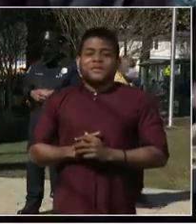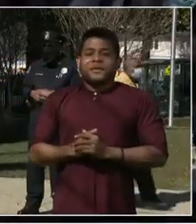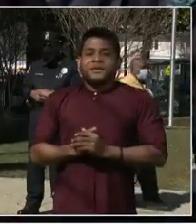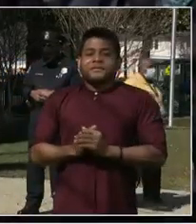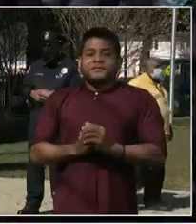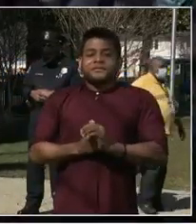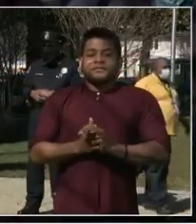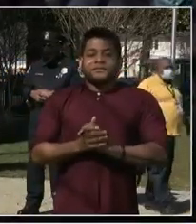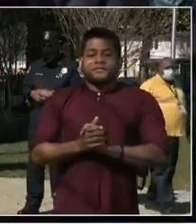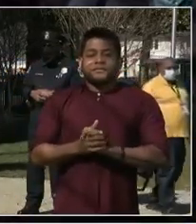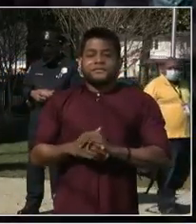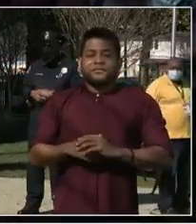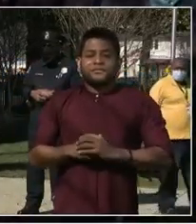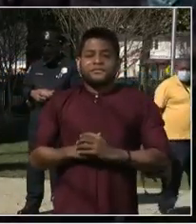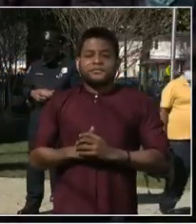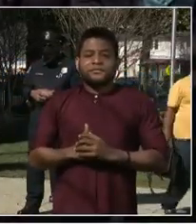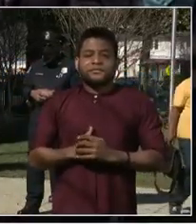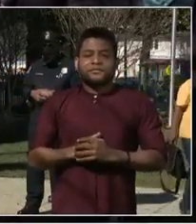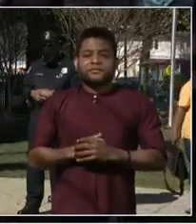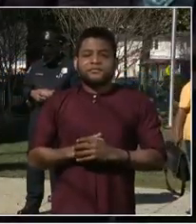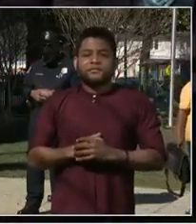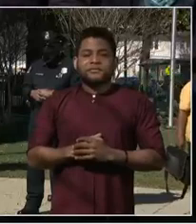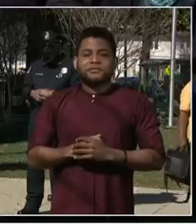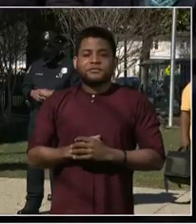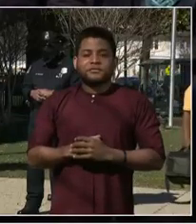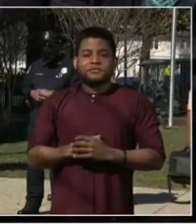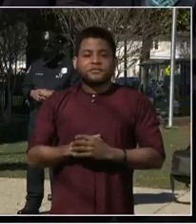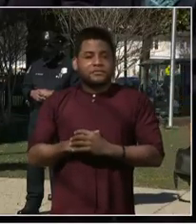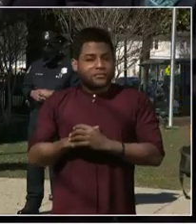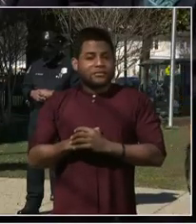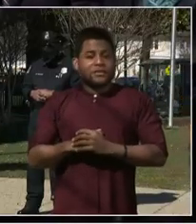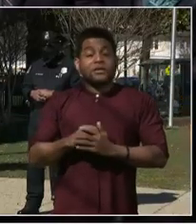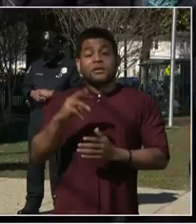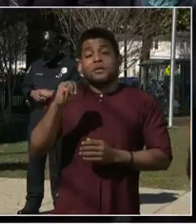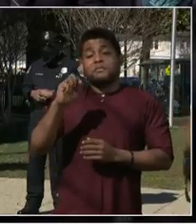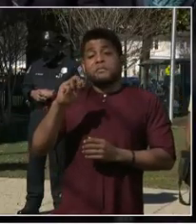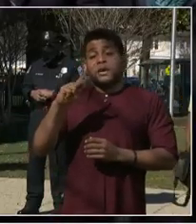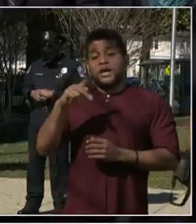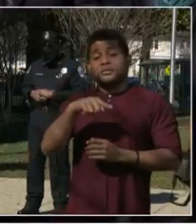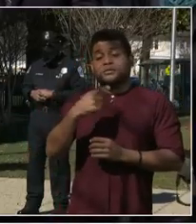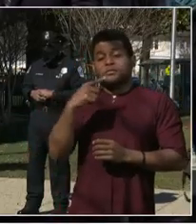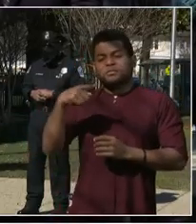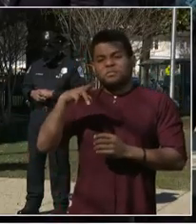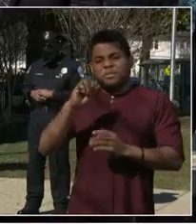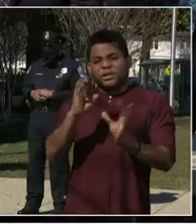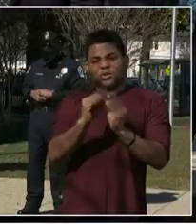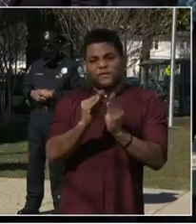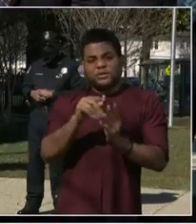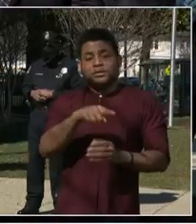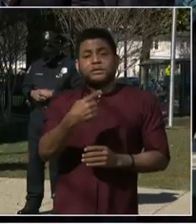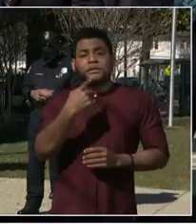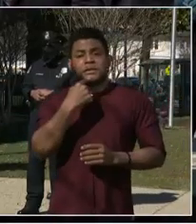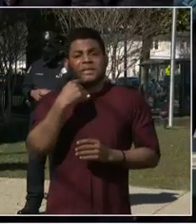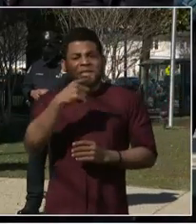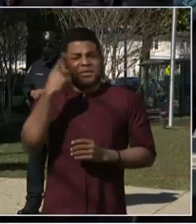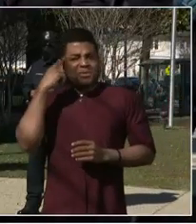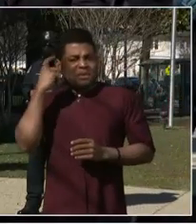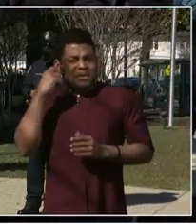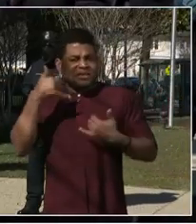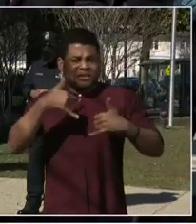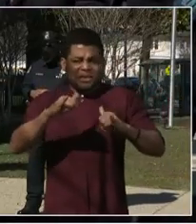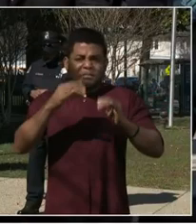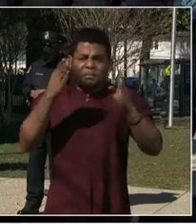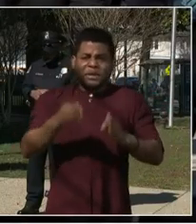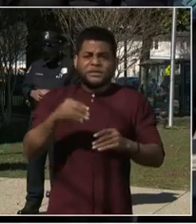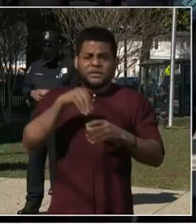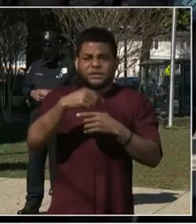Hey, Mark. Just about an hour ago, New York City held a press conference where they said that the suspect remains a person of interest, but they do